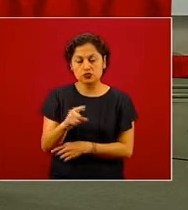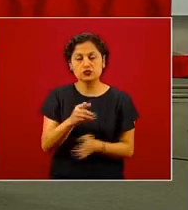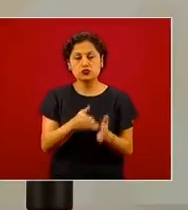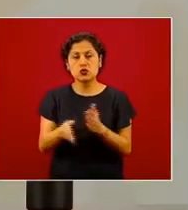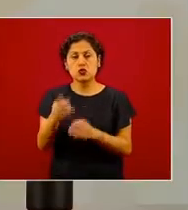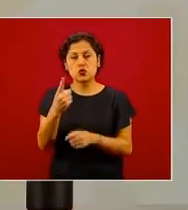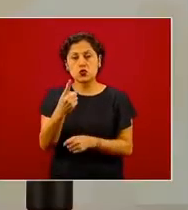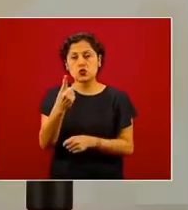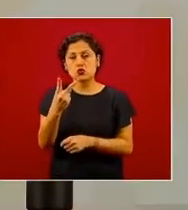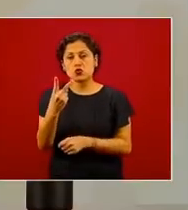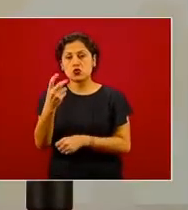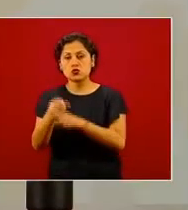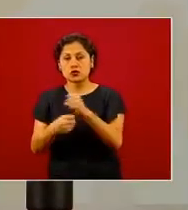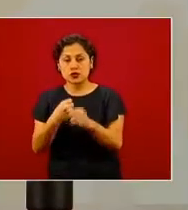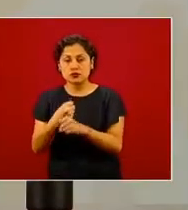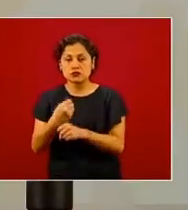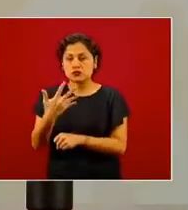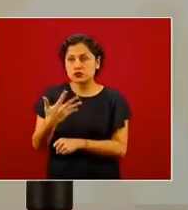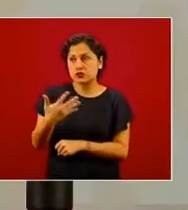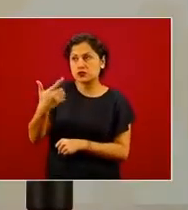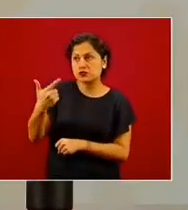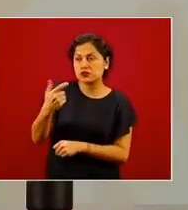a year or 5 years.